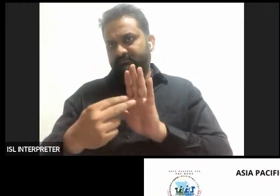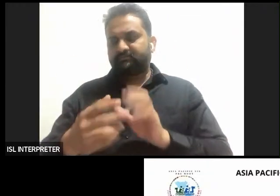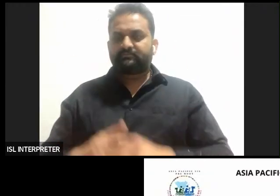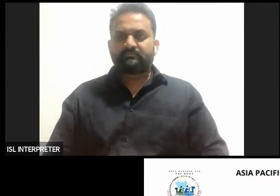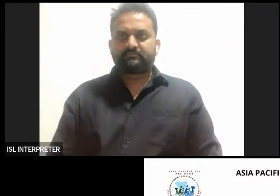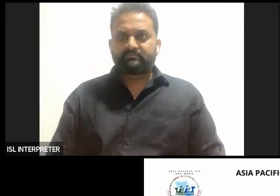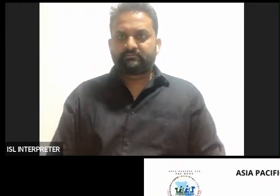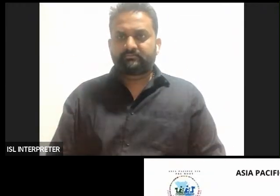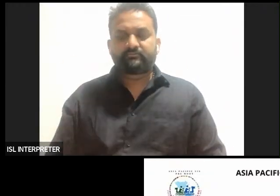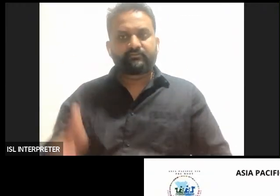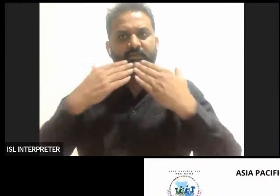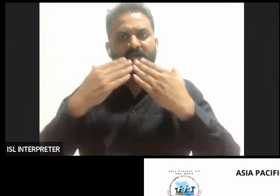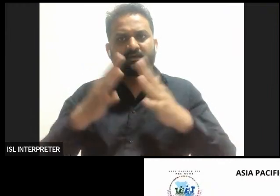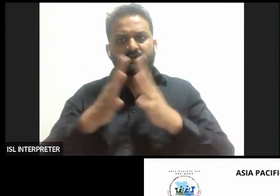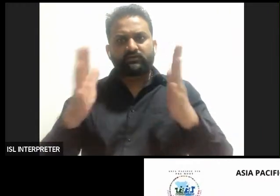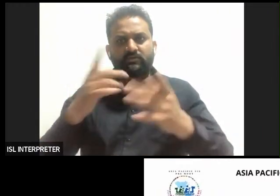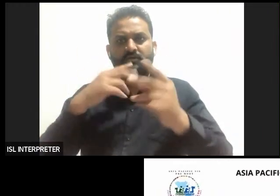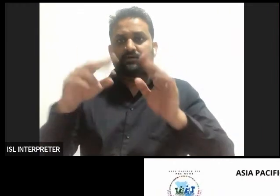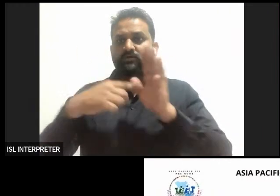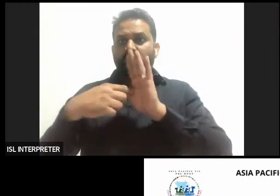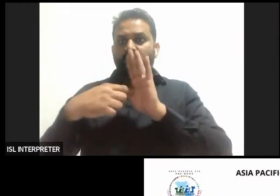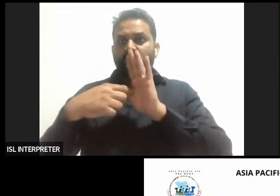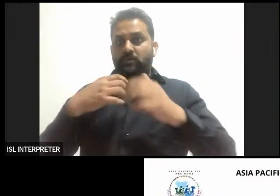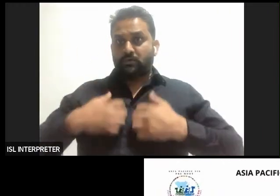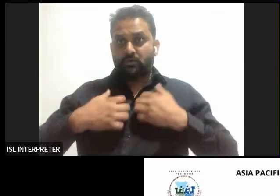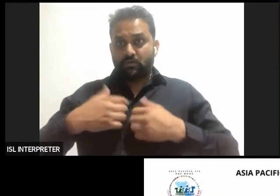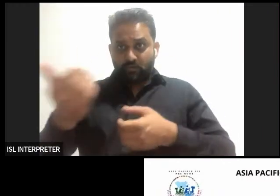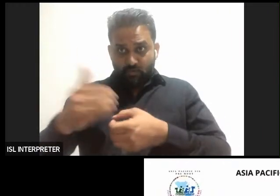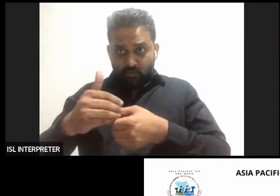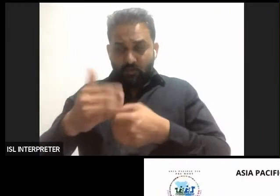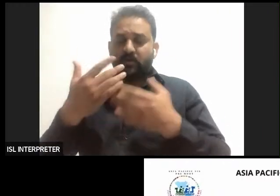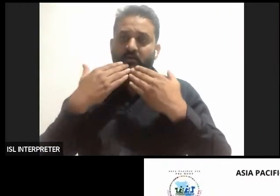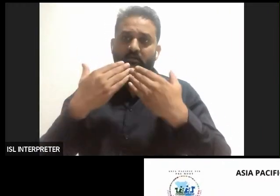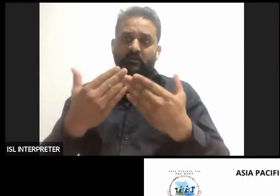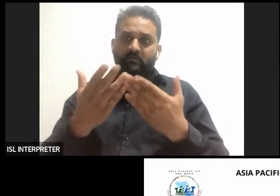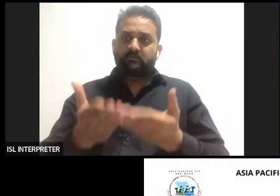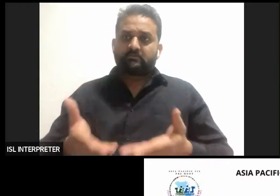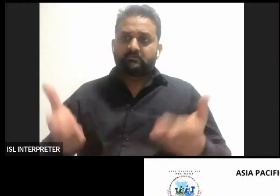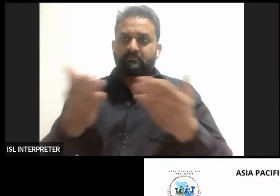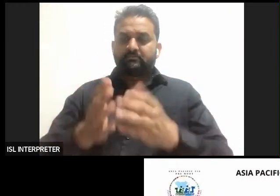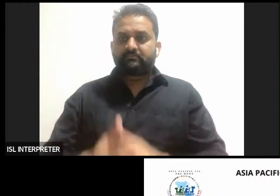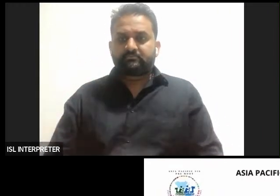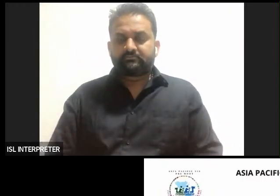And thank you very much for showing your interest in joining this moot.